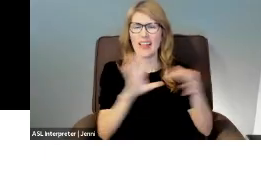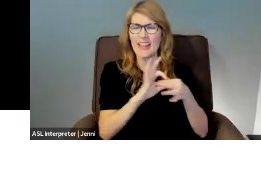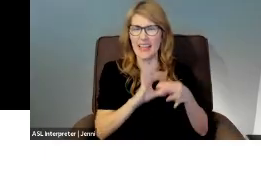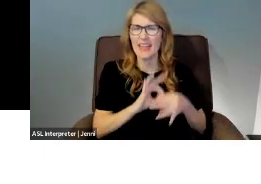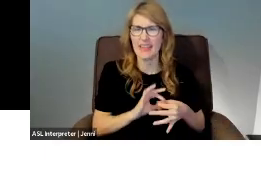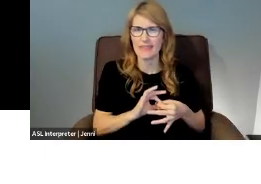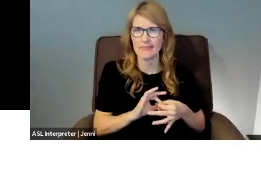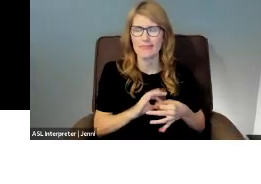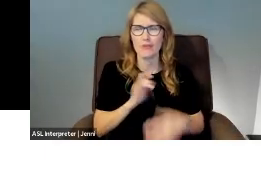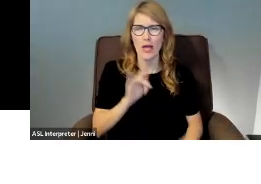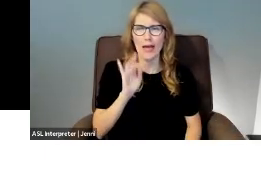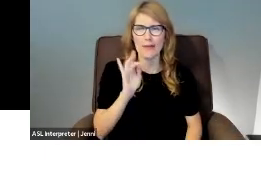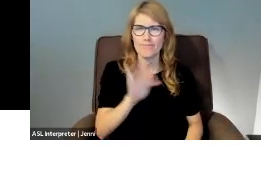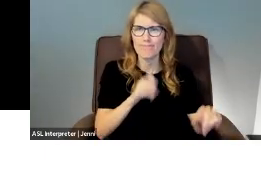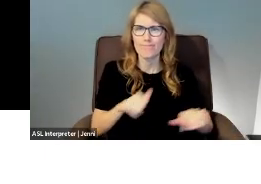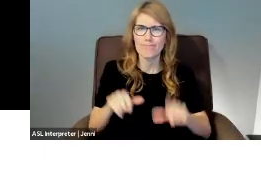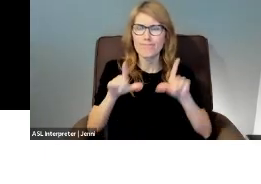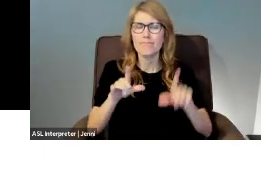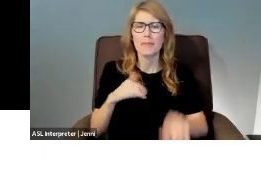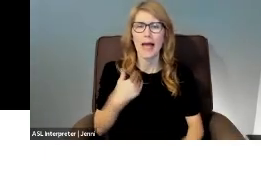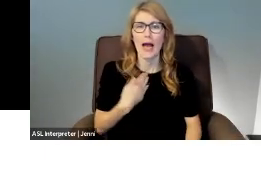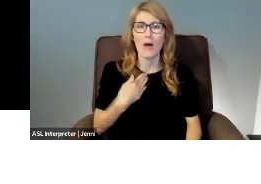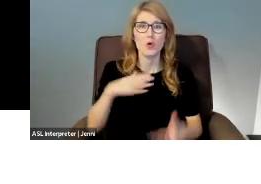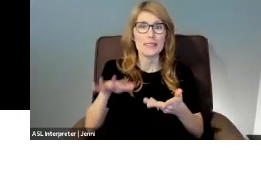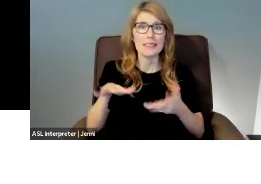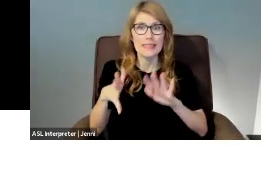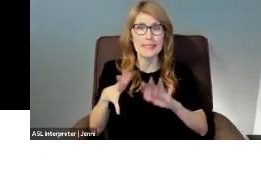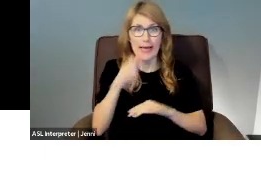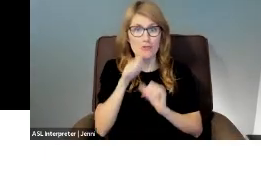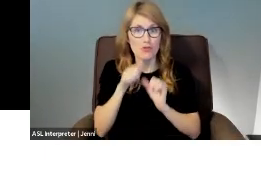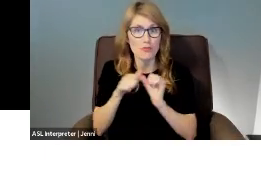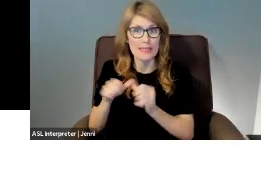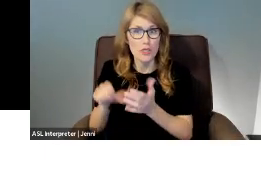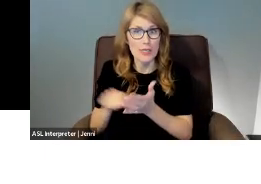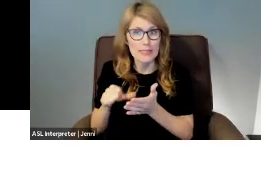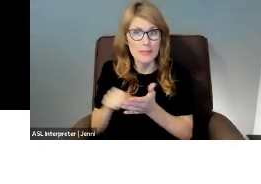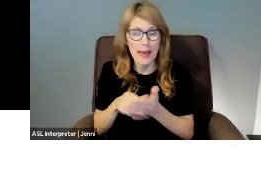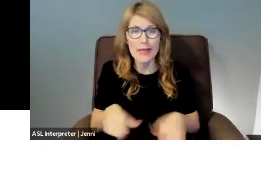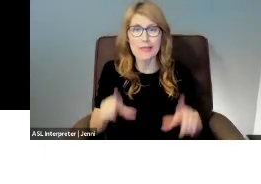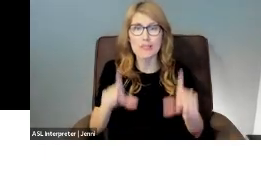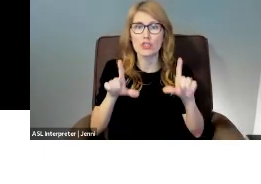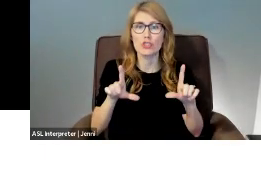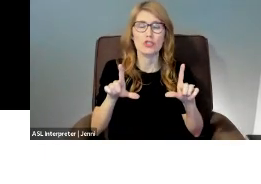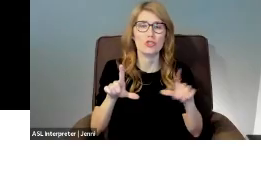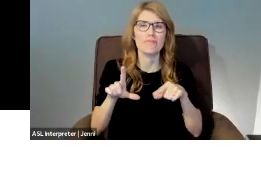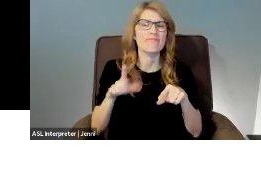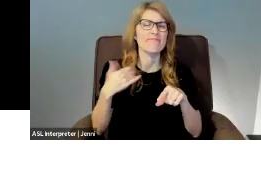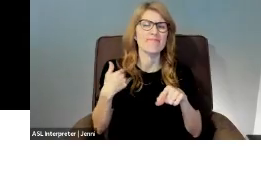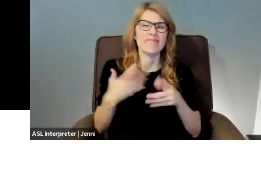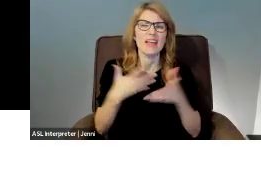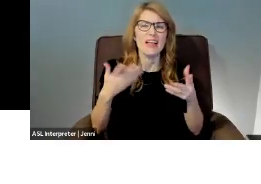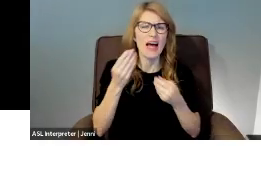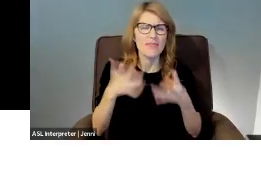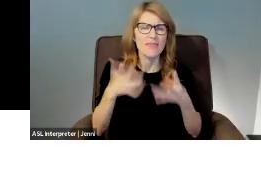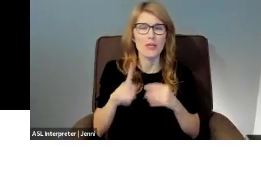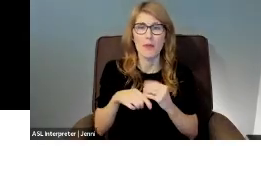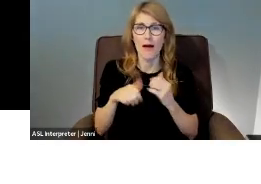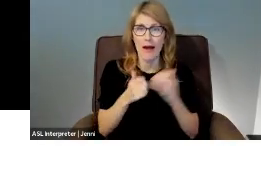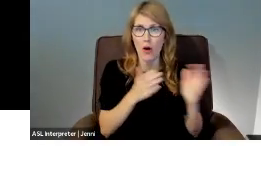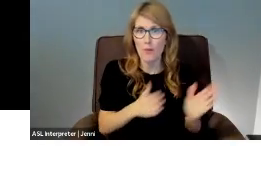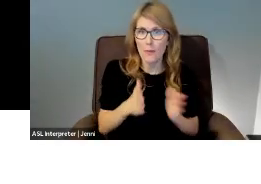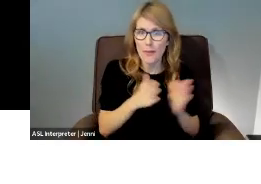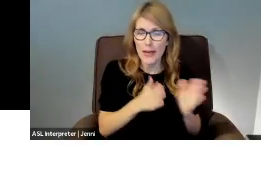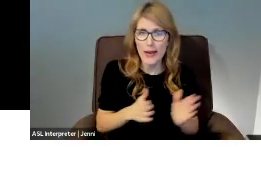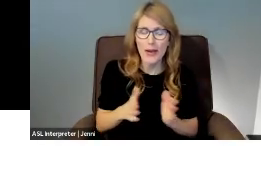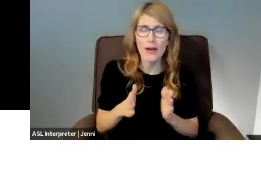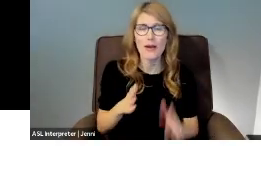you to our disaster resilience page that has lots of information about preparing